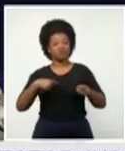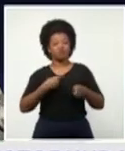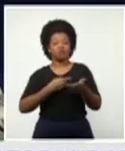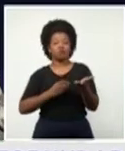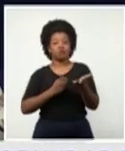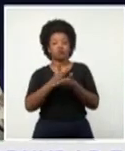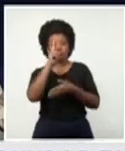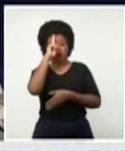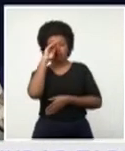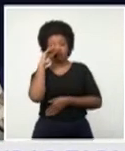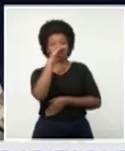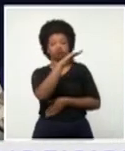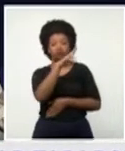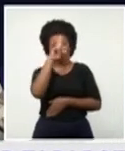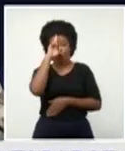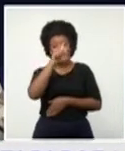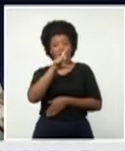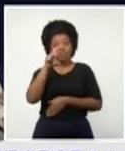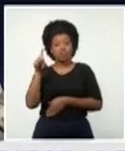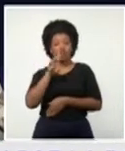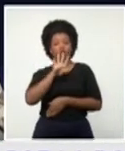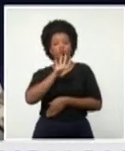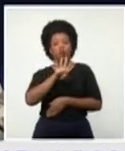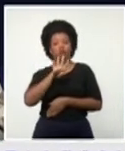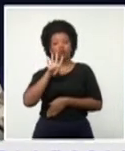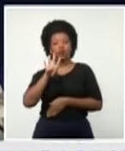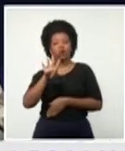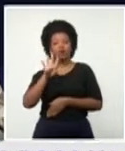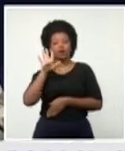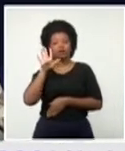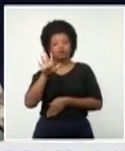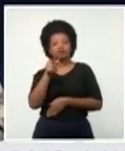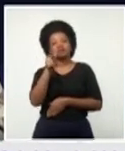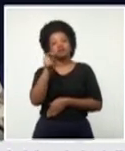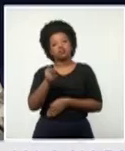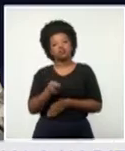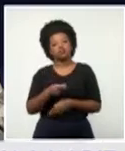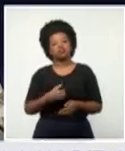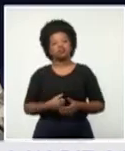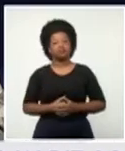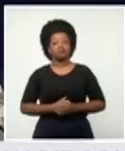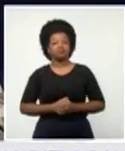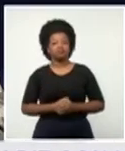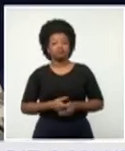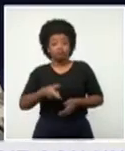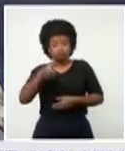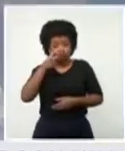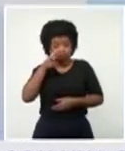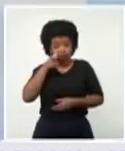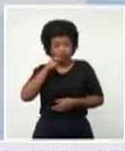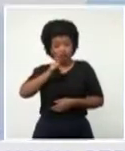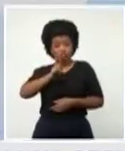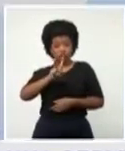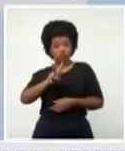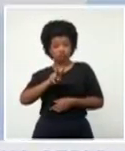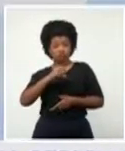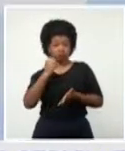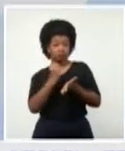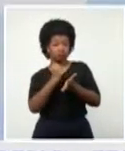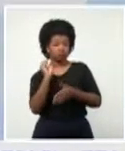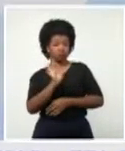weekend. Nonetheless, 345 people are admitted to the country's hospitals, 12 are under